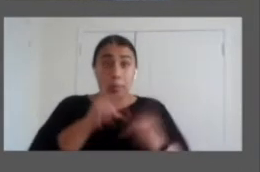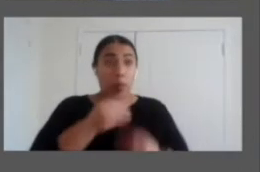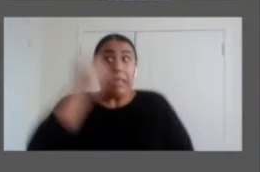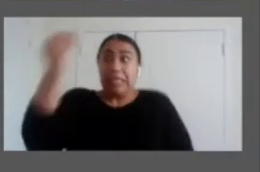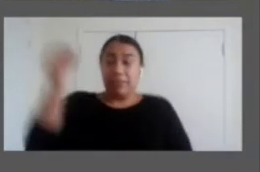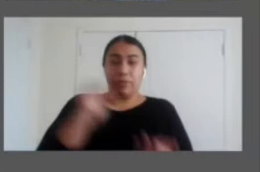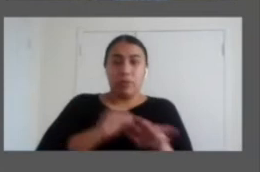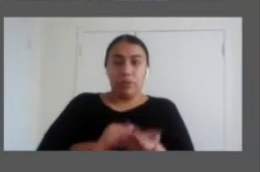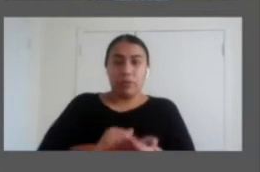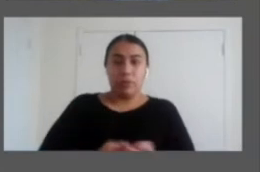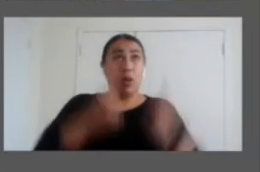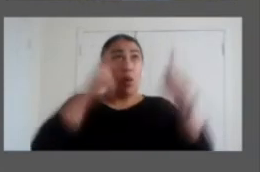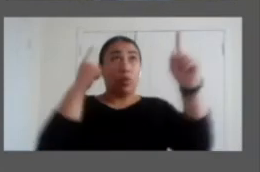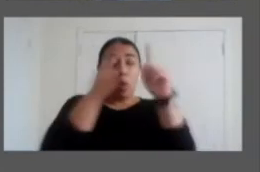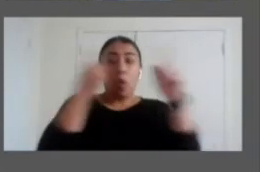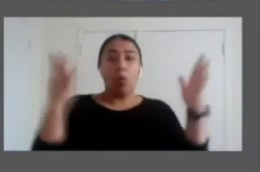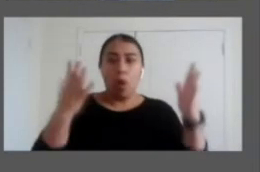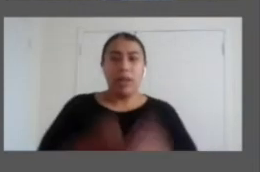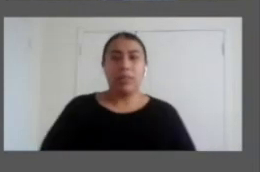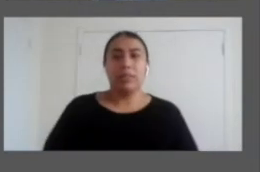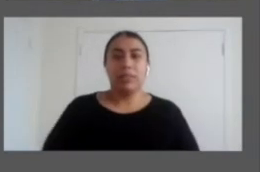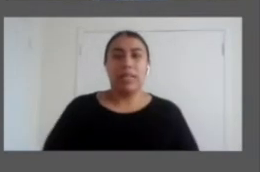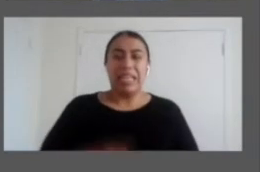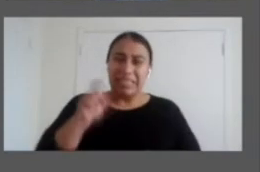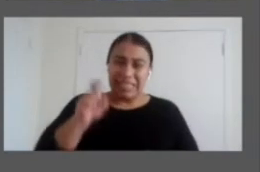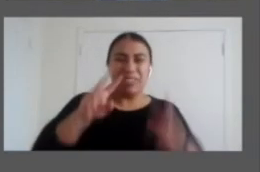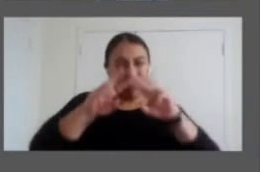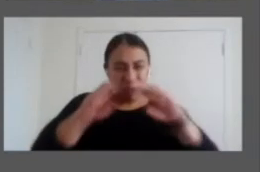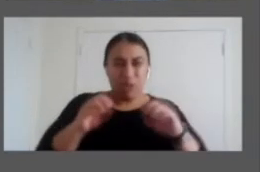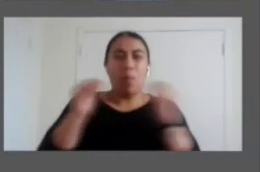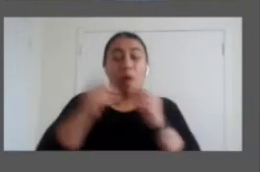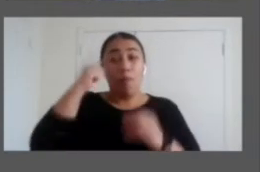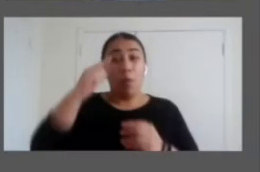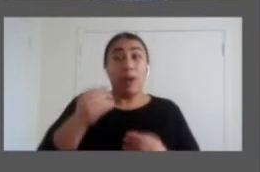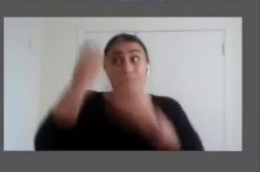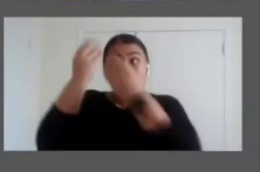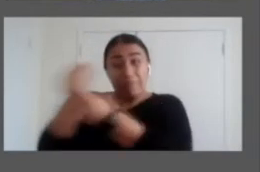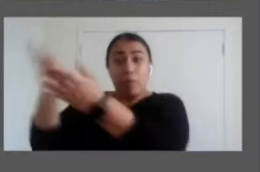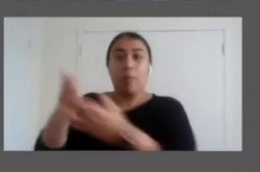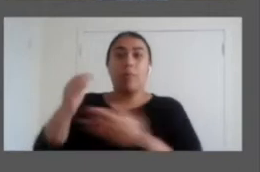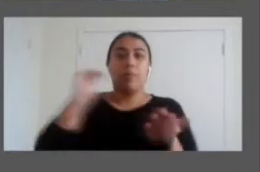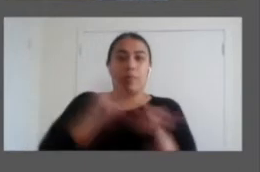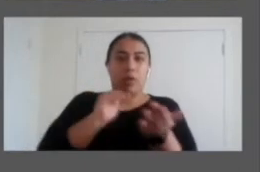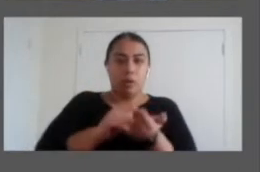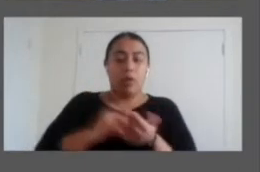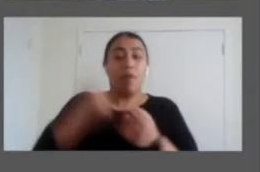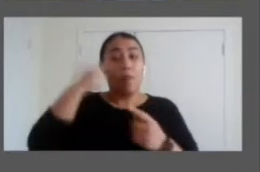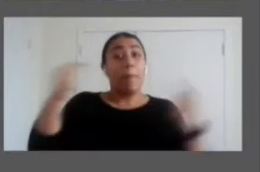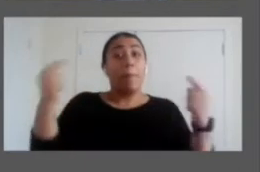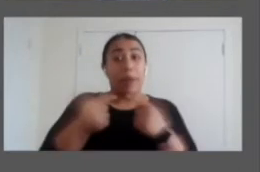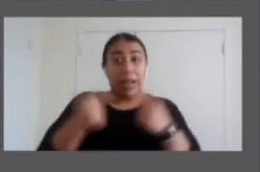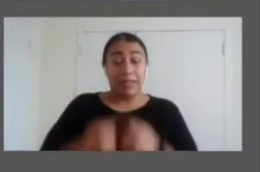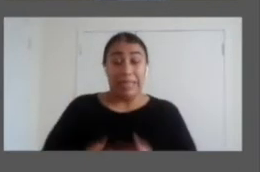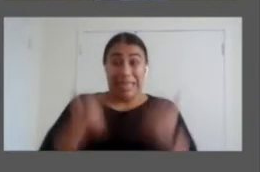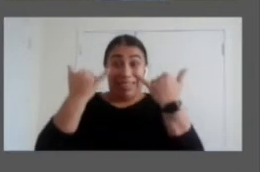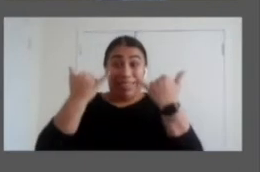in the field of medical cannabis to treat chronic pain. Coming back to present day, we currently have 5 locations in the GTA.